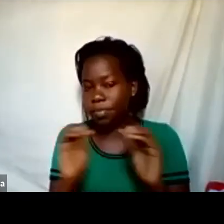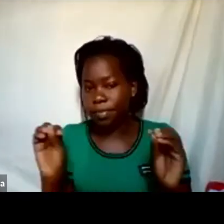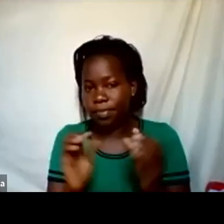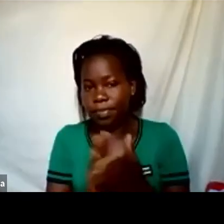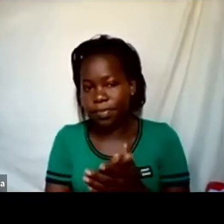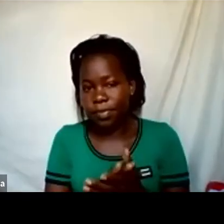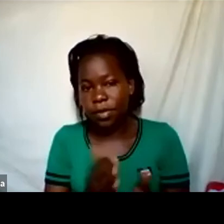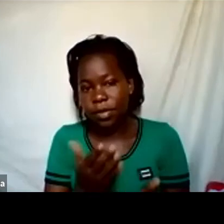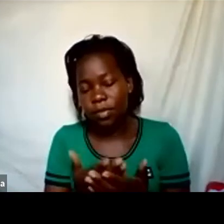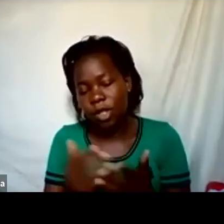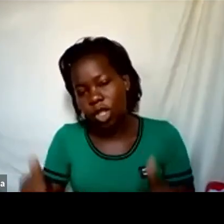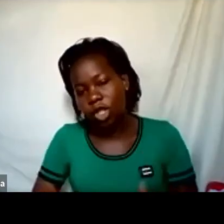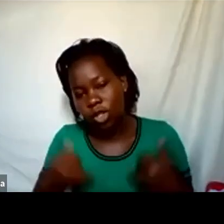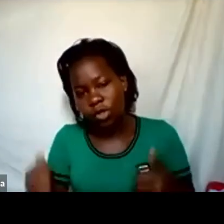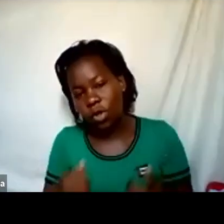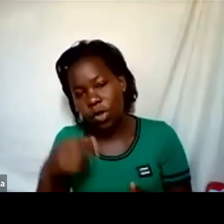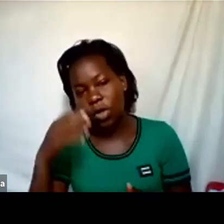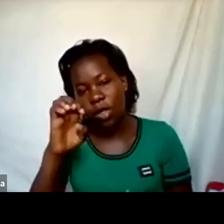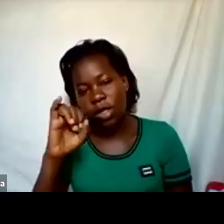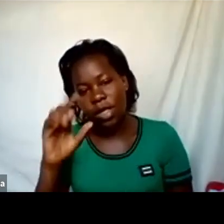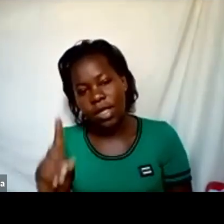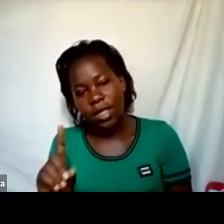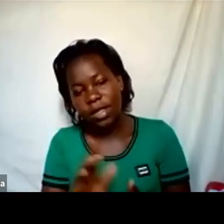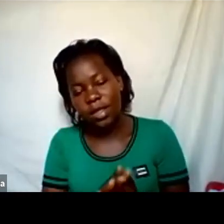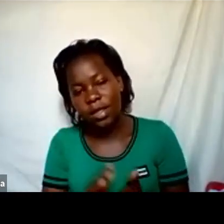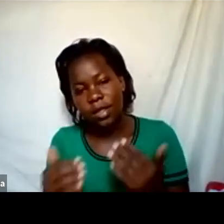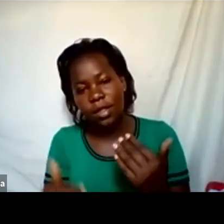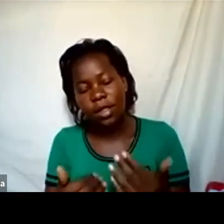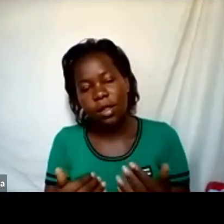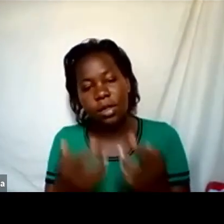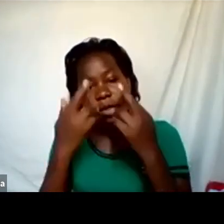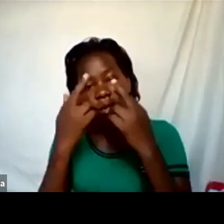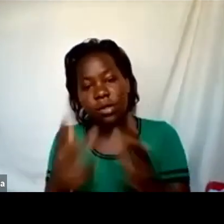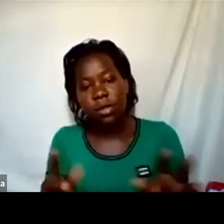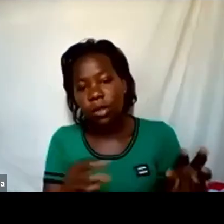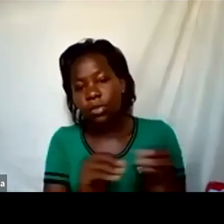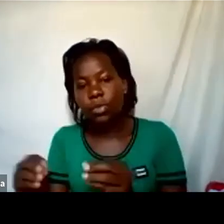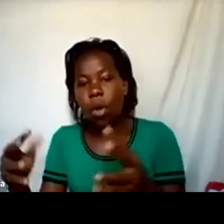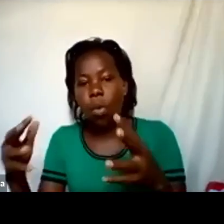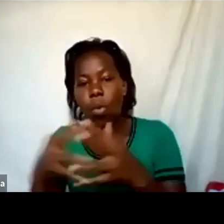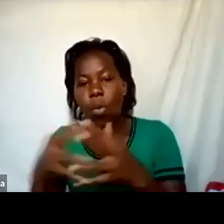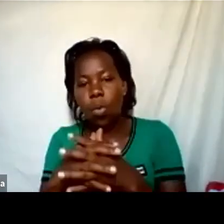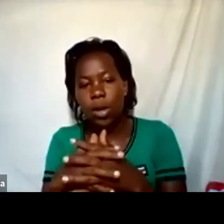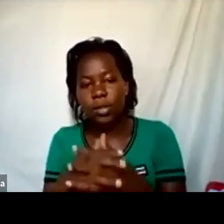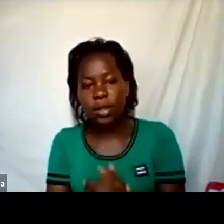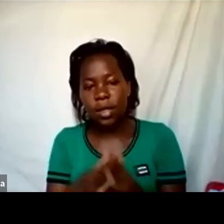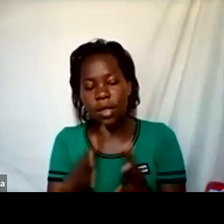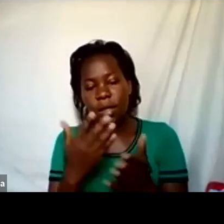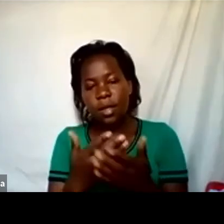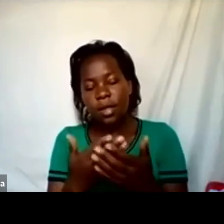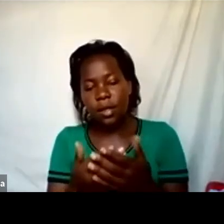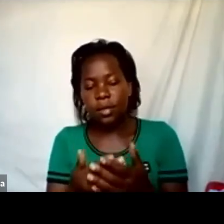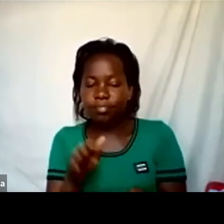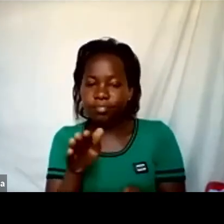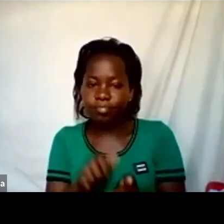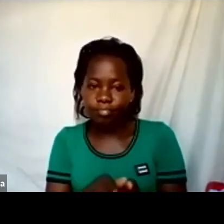enjoy your Eid. And then we shall resume on Wednesday. Please, if you've not submitted your idea, please go to